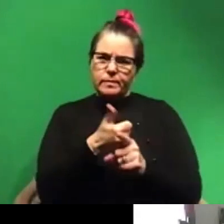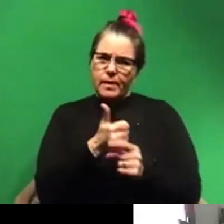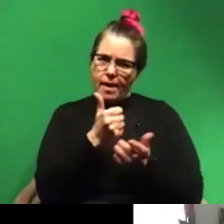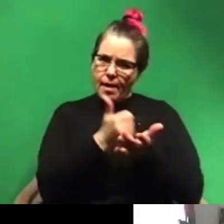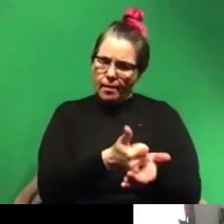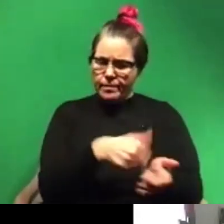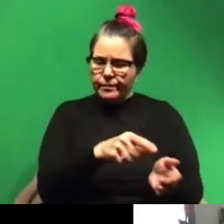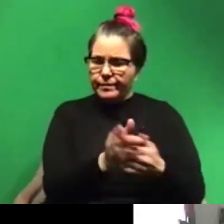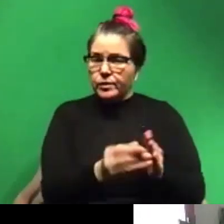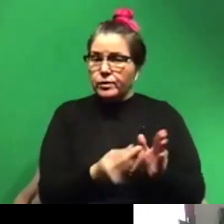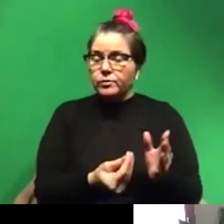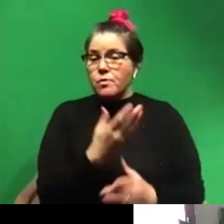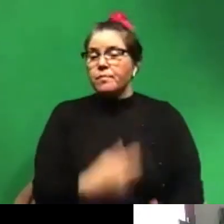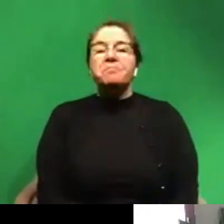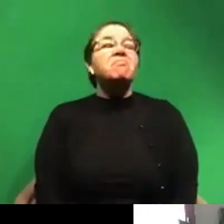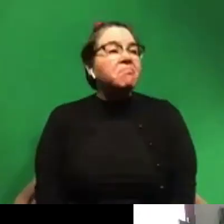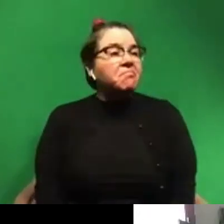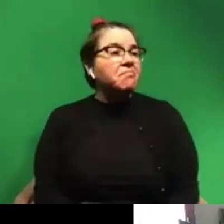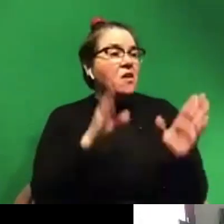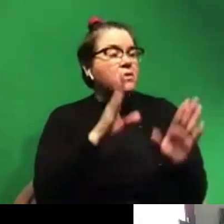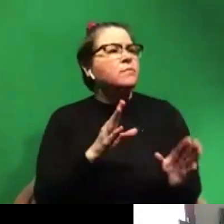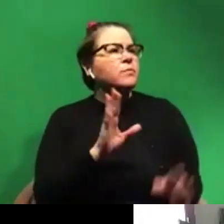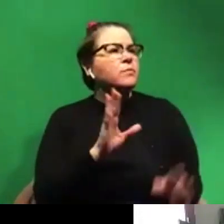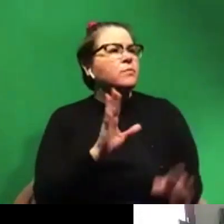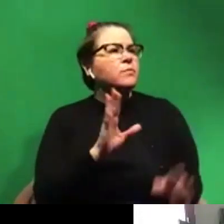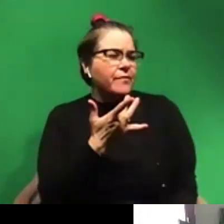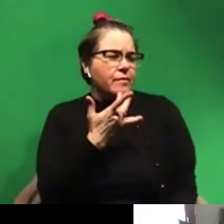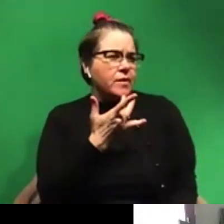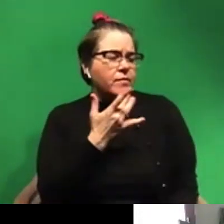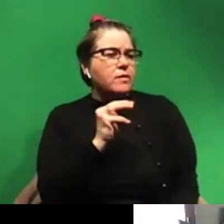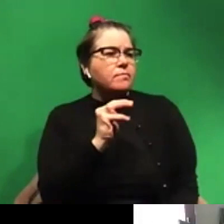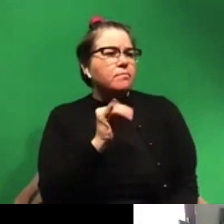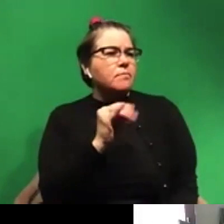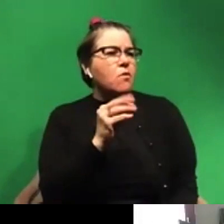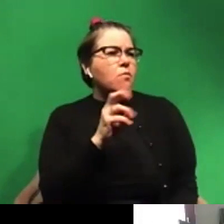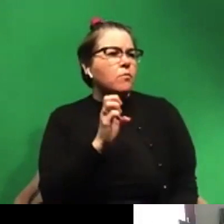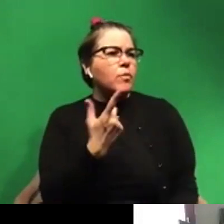grow. Awesome. What is your favorite microbe?